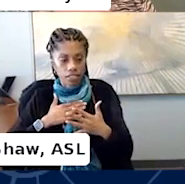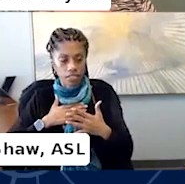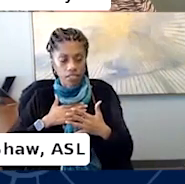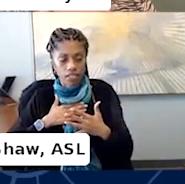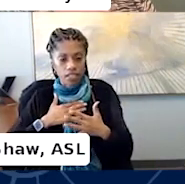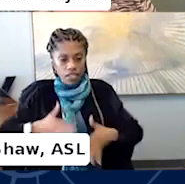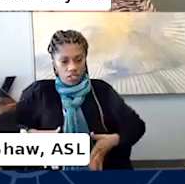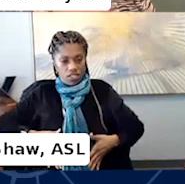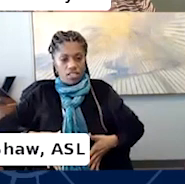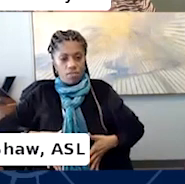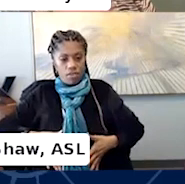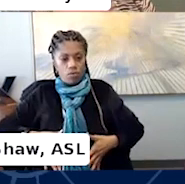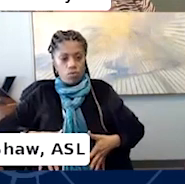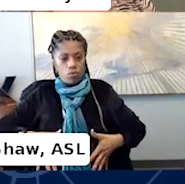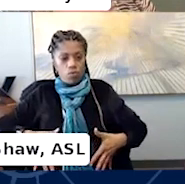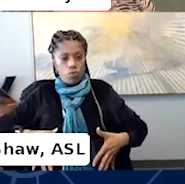expand.